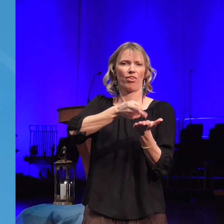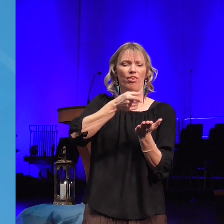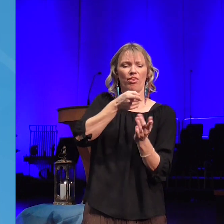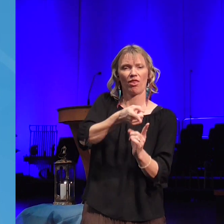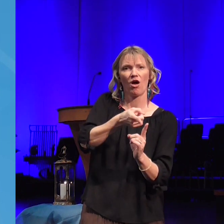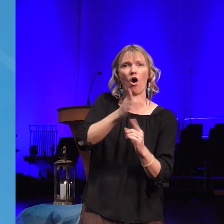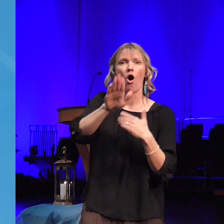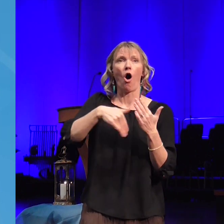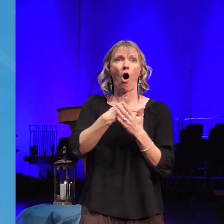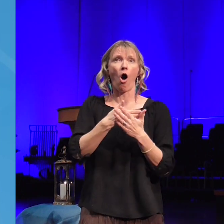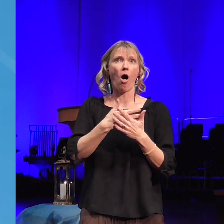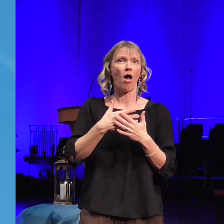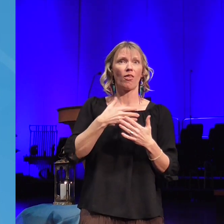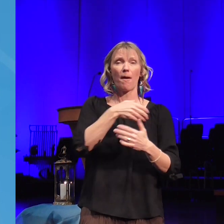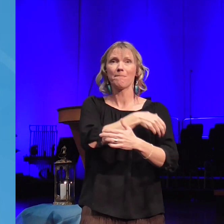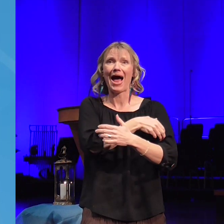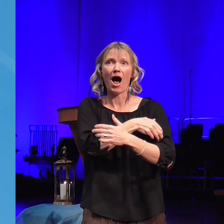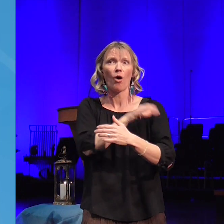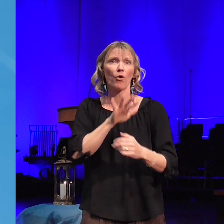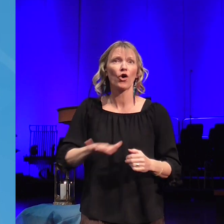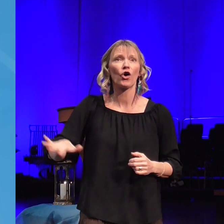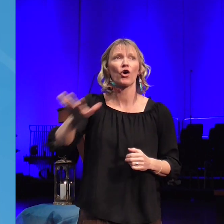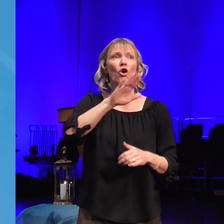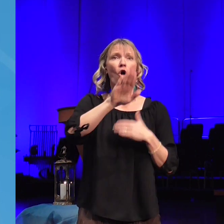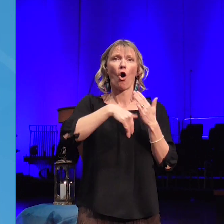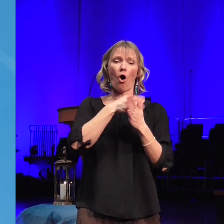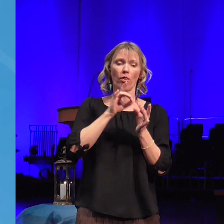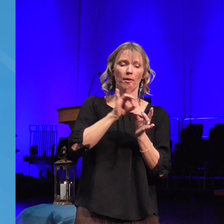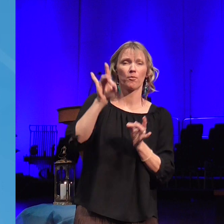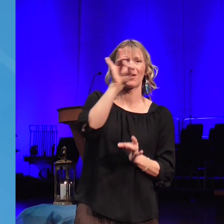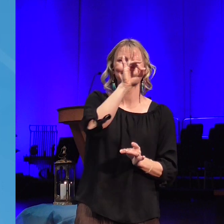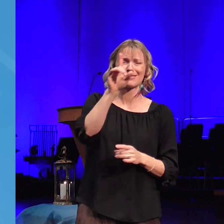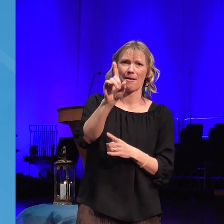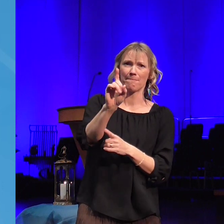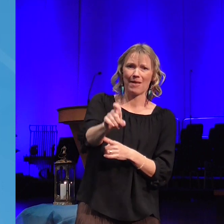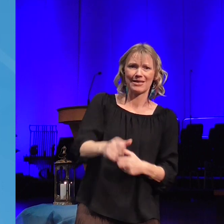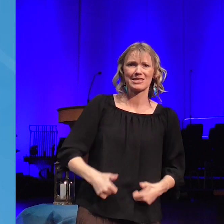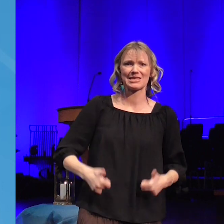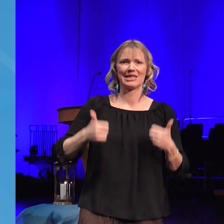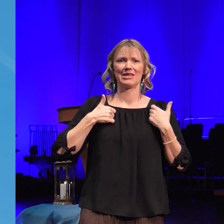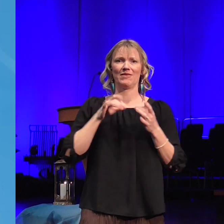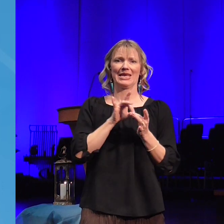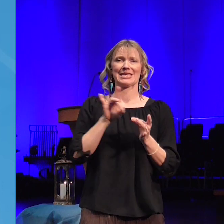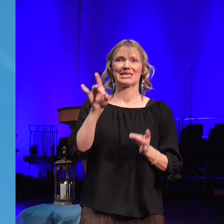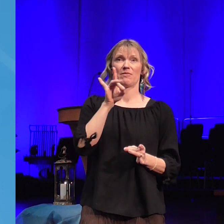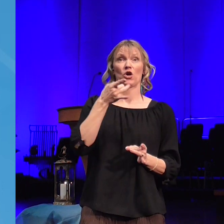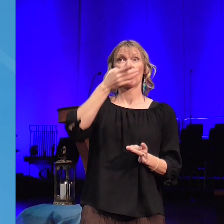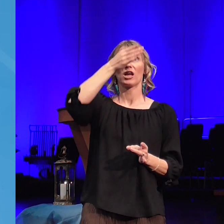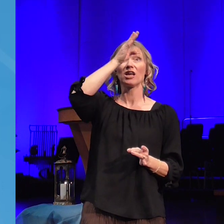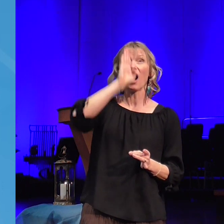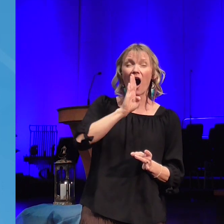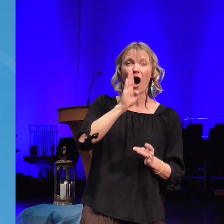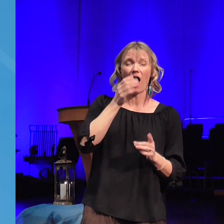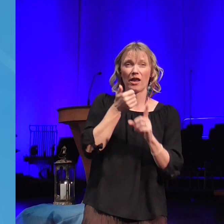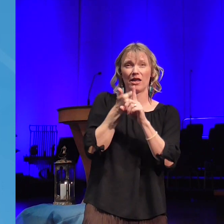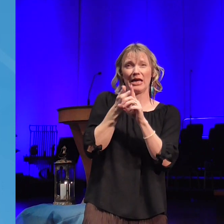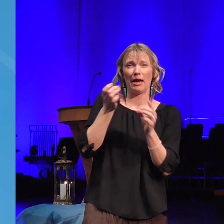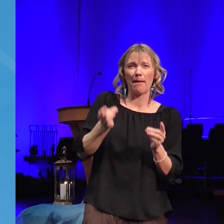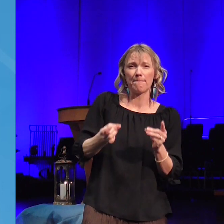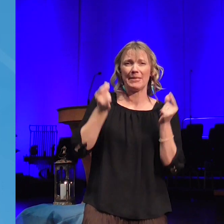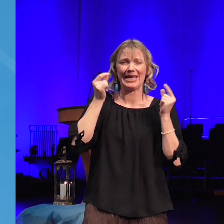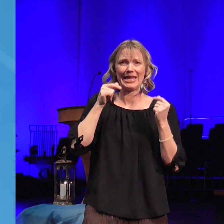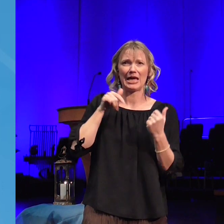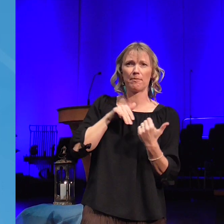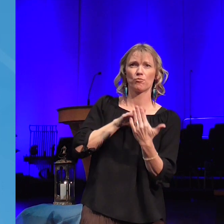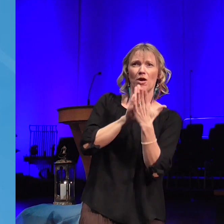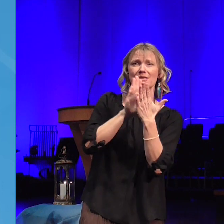all the power there is and all the presence there is must be the living Spirit. God is an immediate presence which